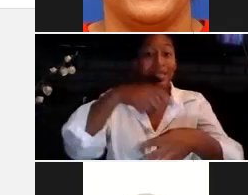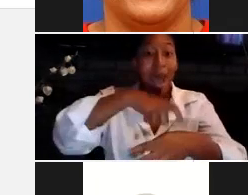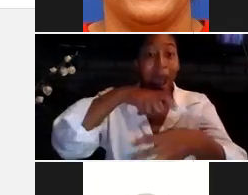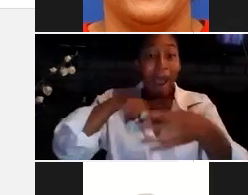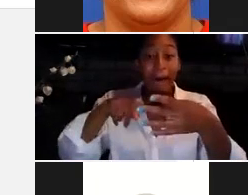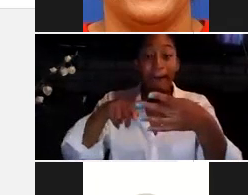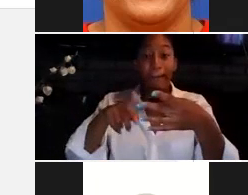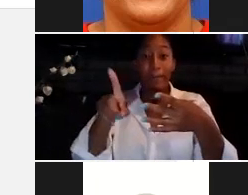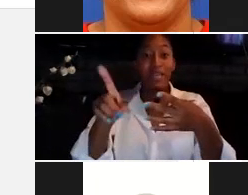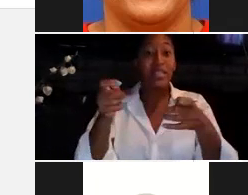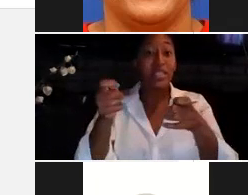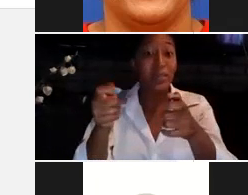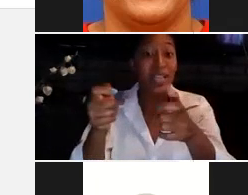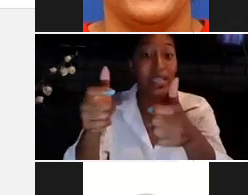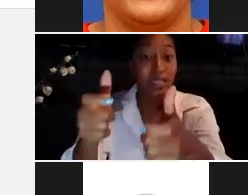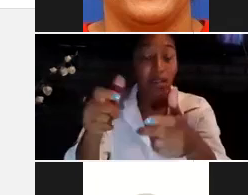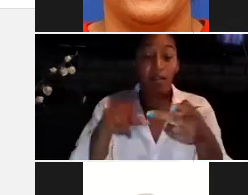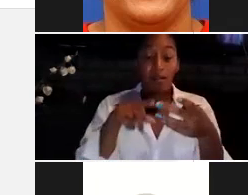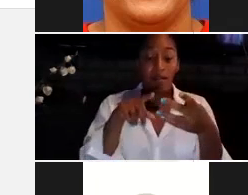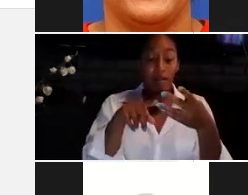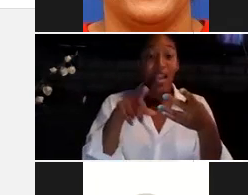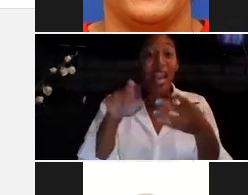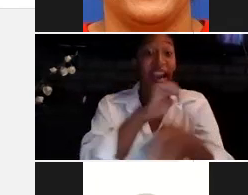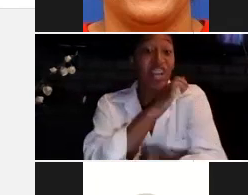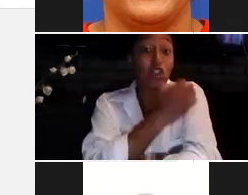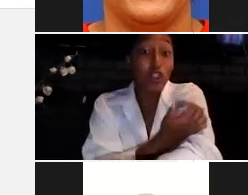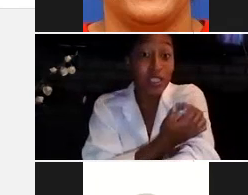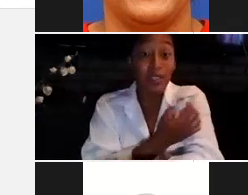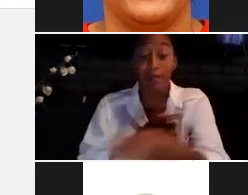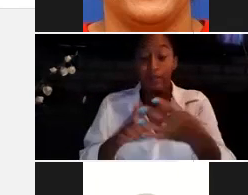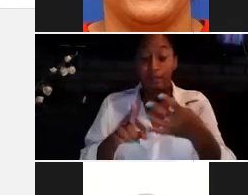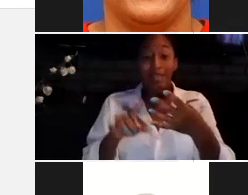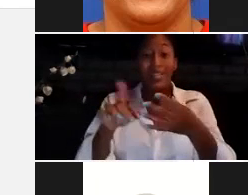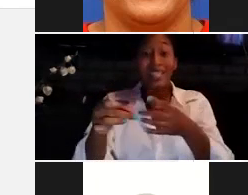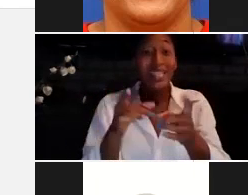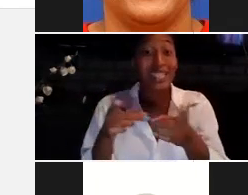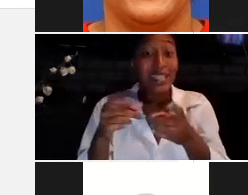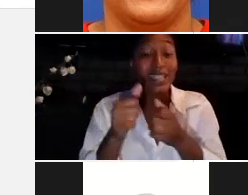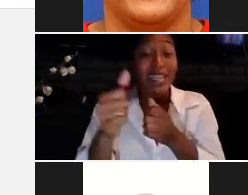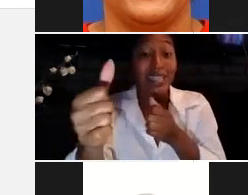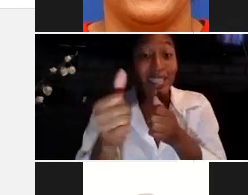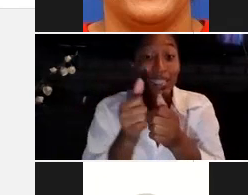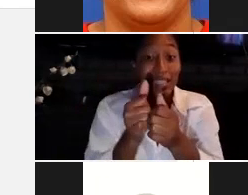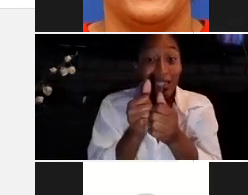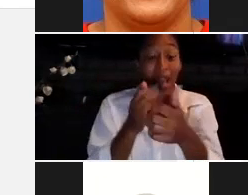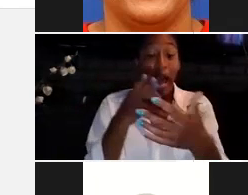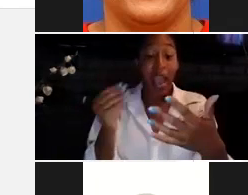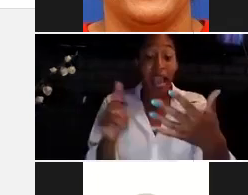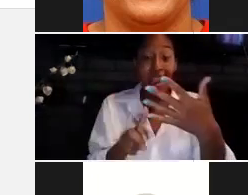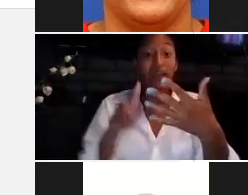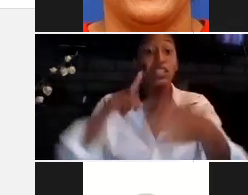temperature. Okay, so um, when we say a